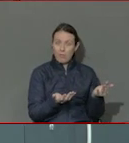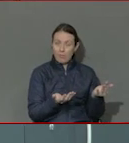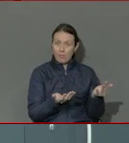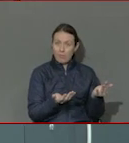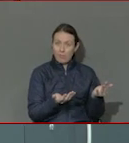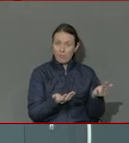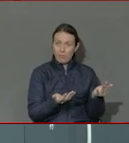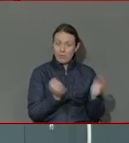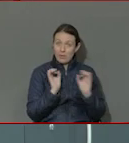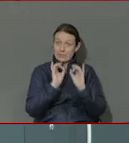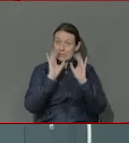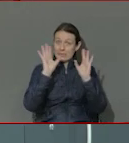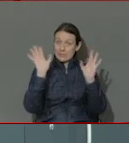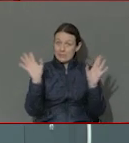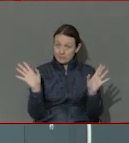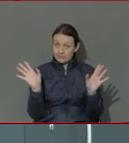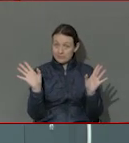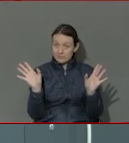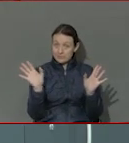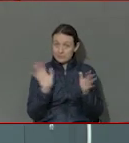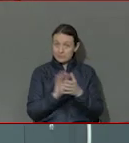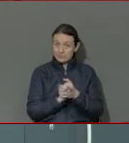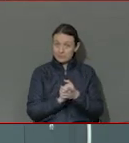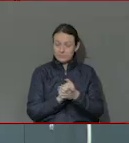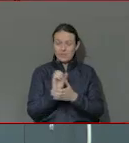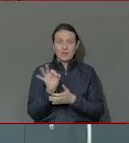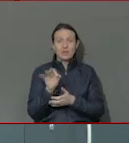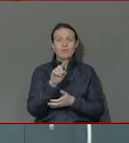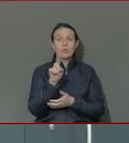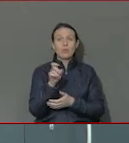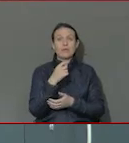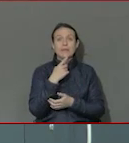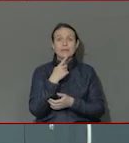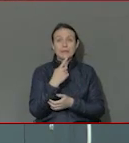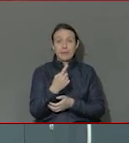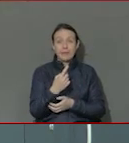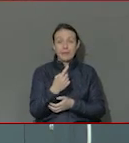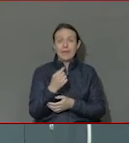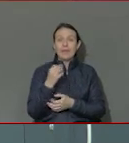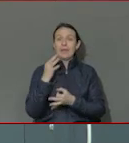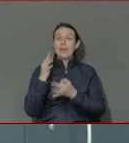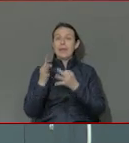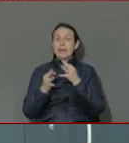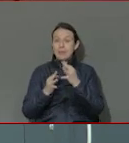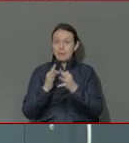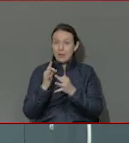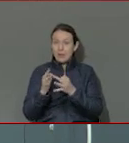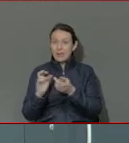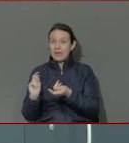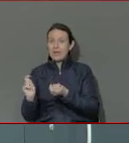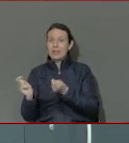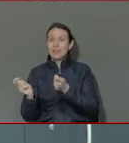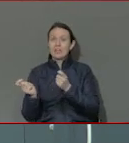Is it clear, ladies and gentlemen? If the question says, explain the change in the